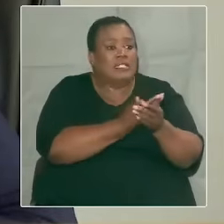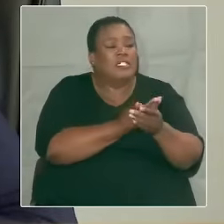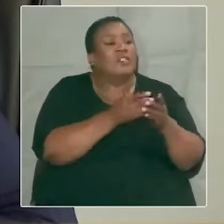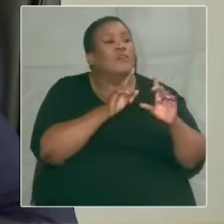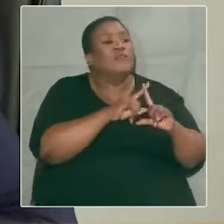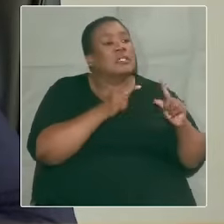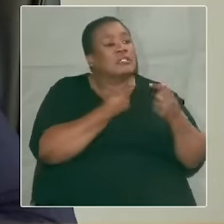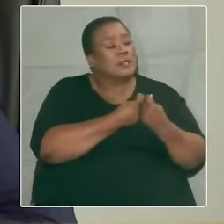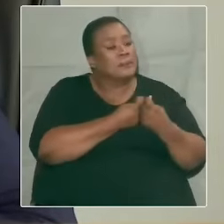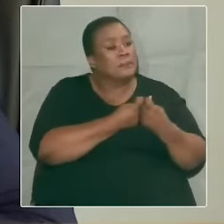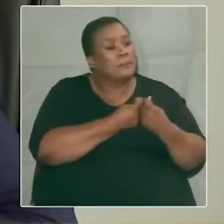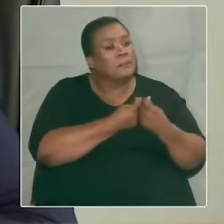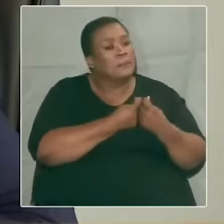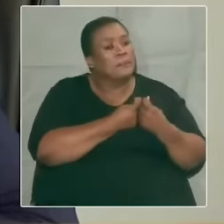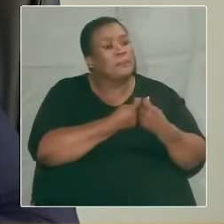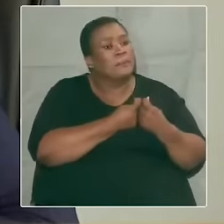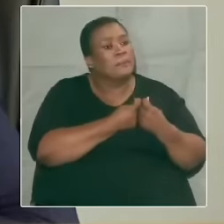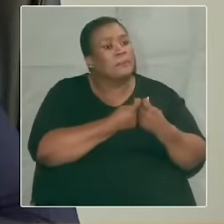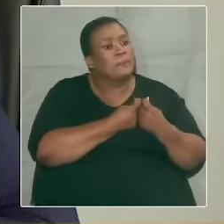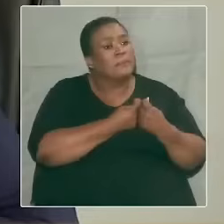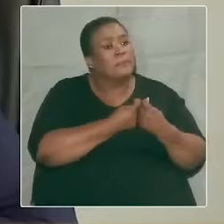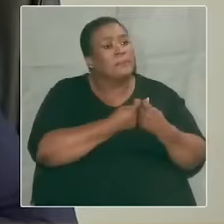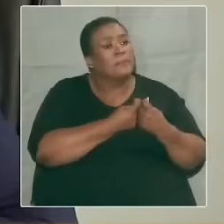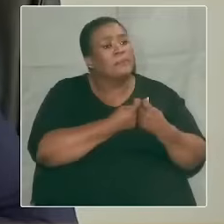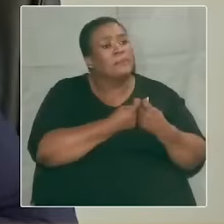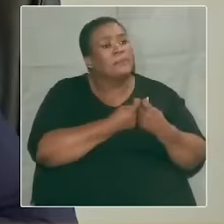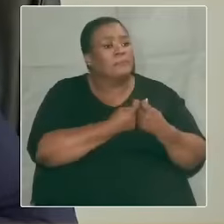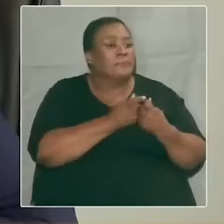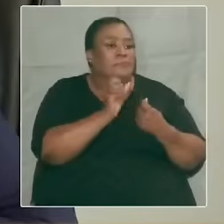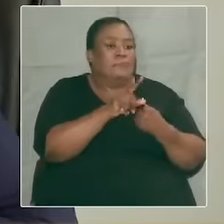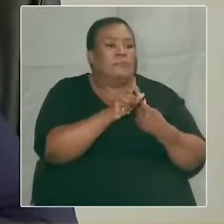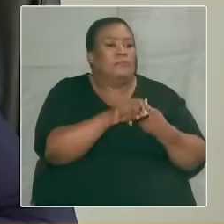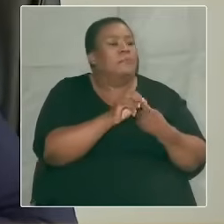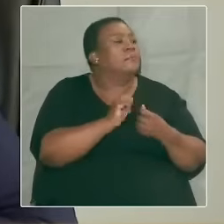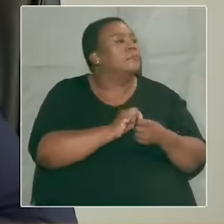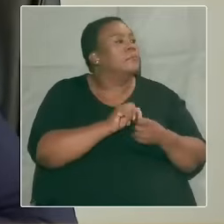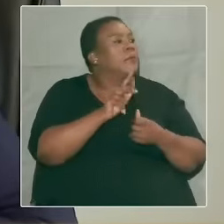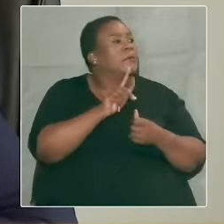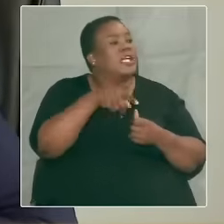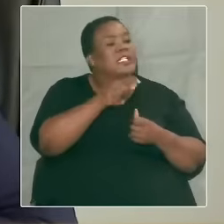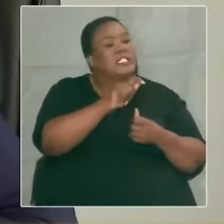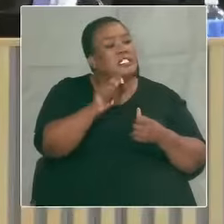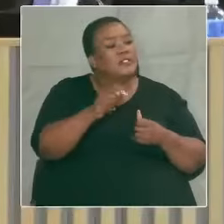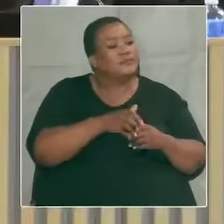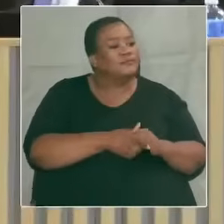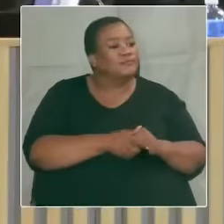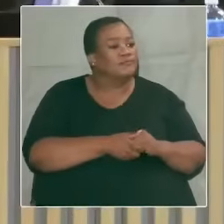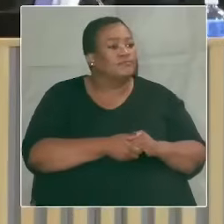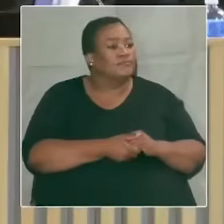team that comes a long way. So perhaps